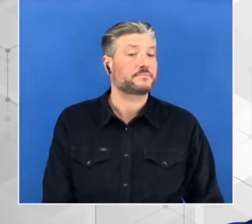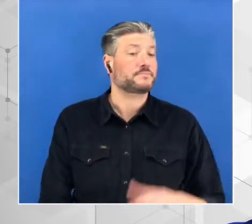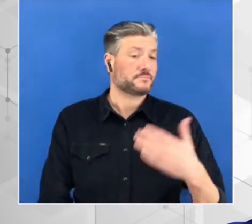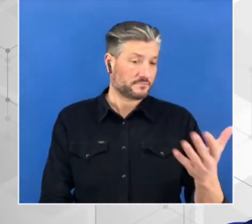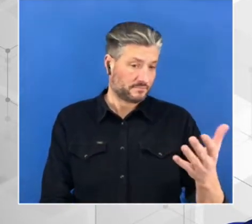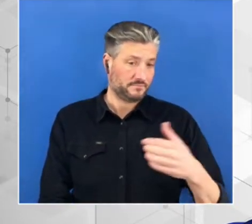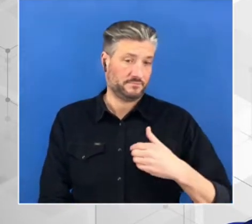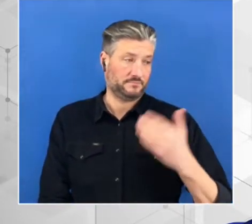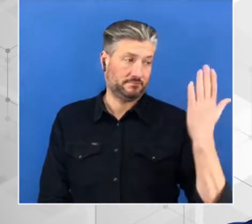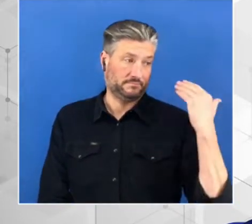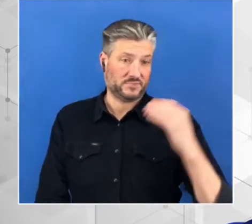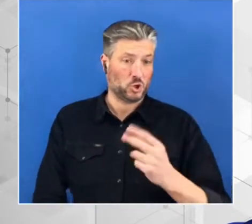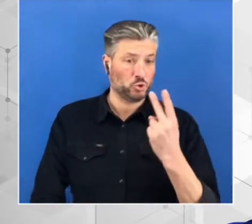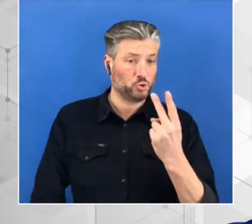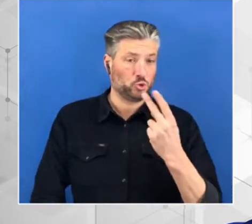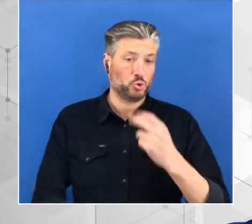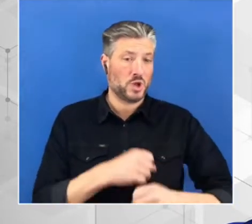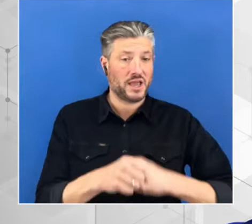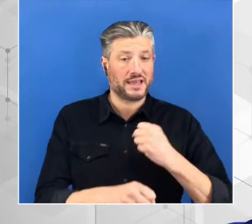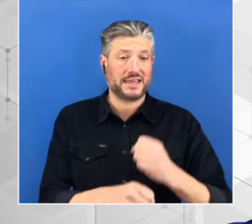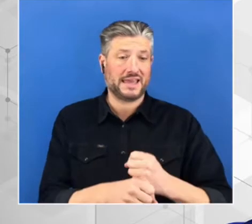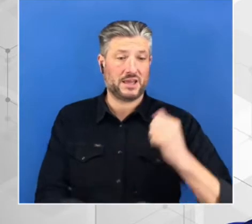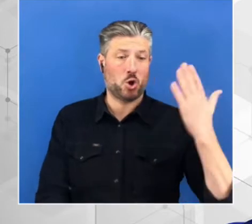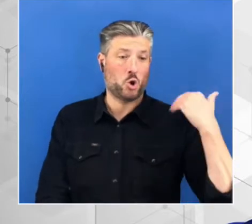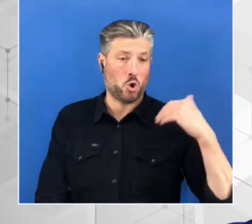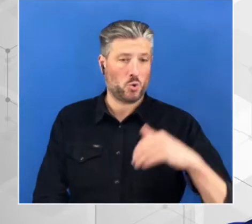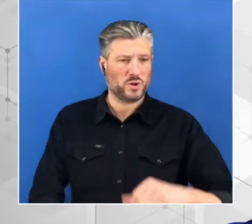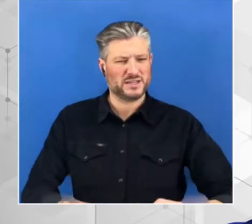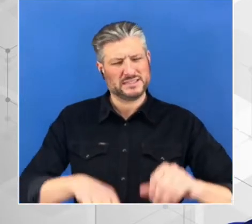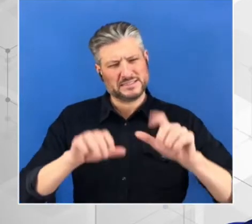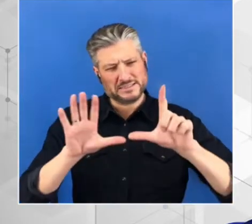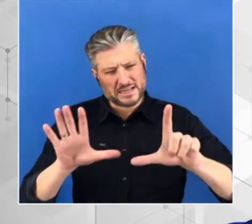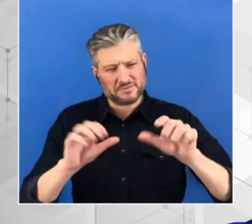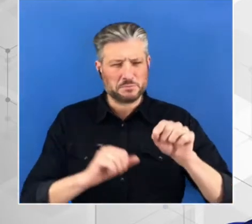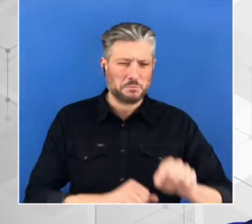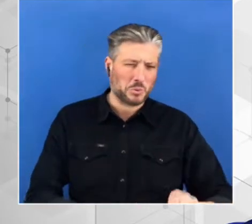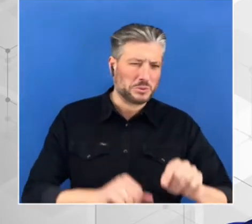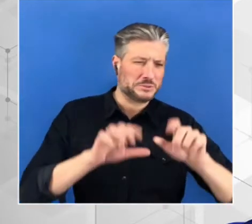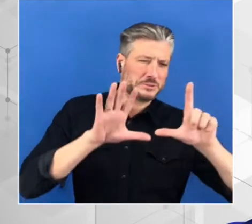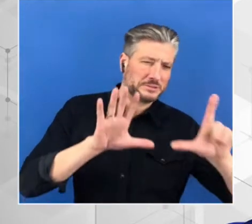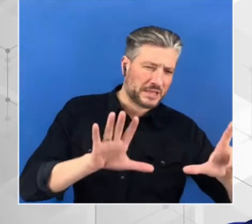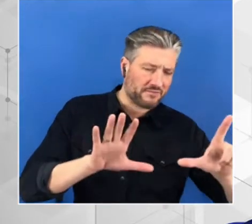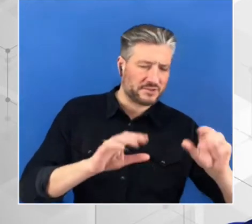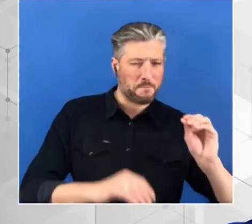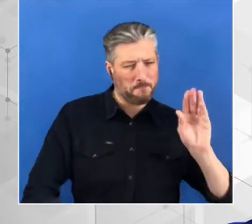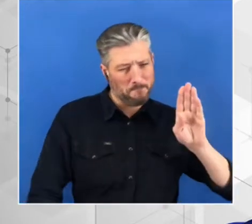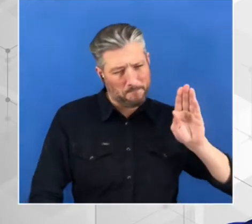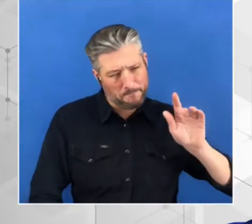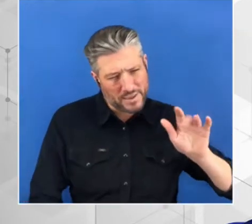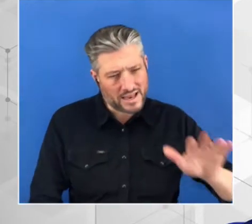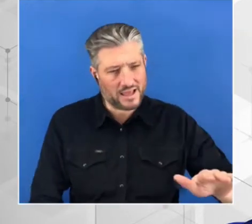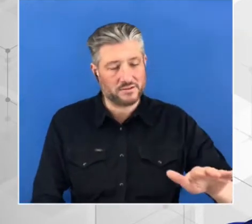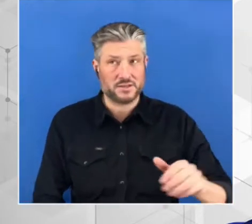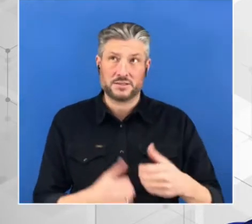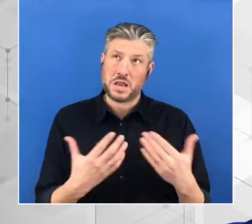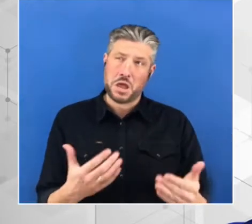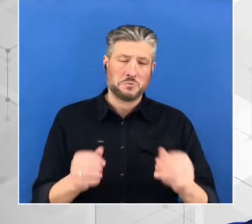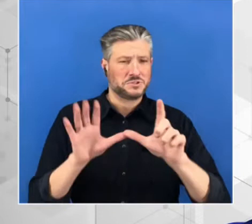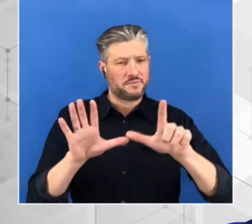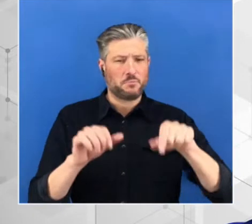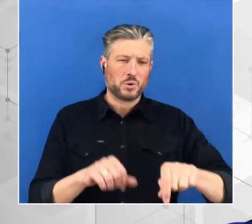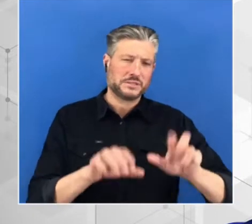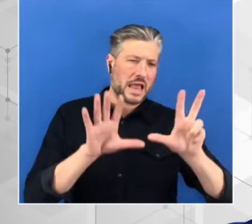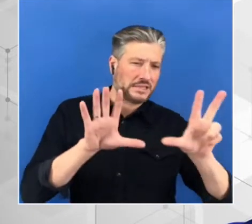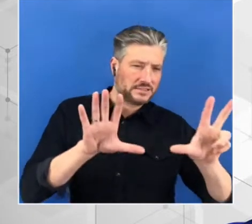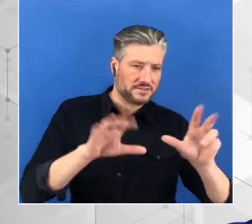7.7 billion people. We are 7.8, I think, around now, and more than 2.2 million people have